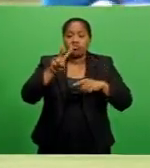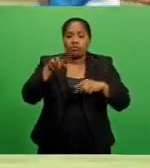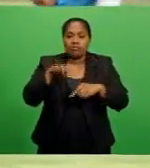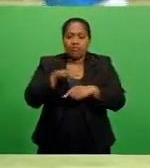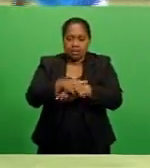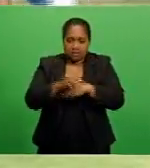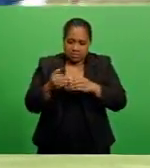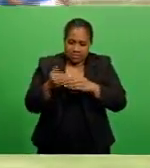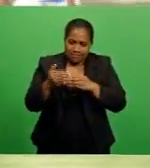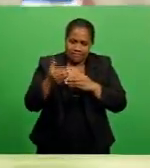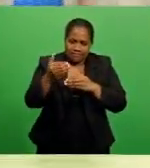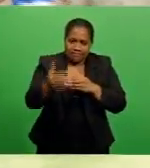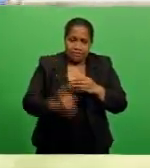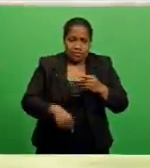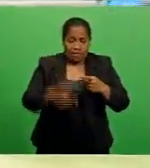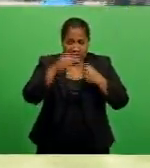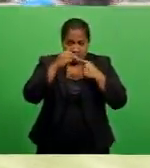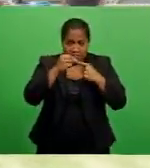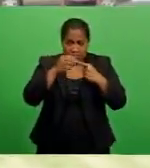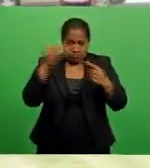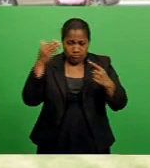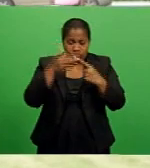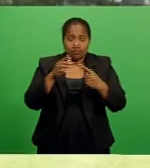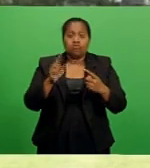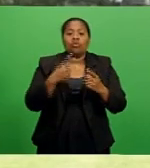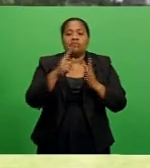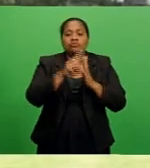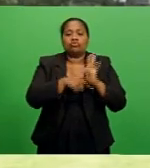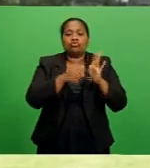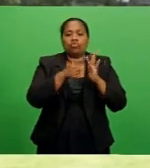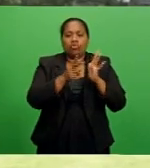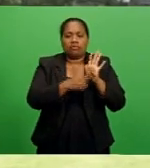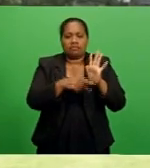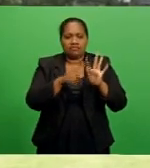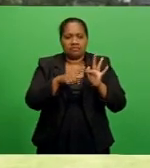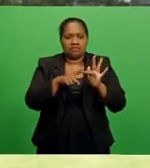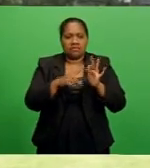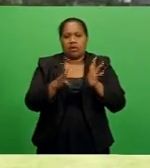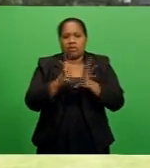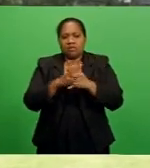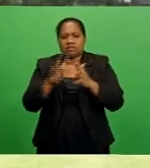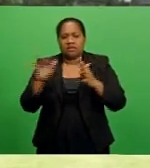for a spot is police captain Johnny Wesley. And I'm captain for the